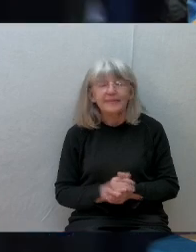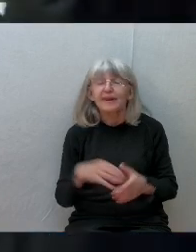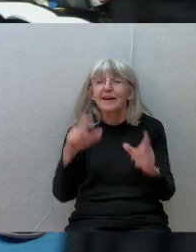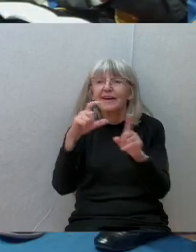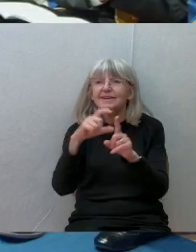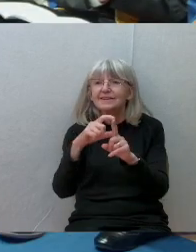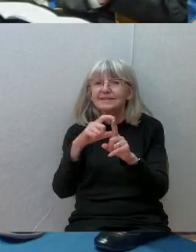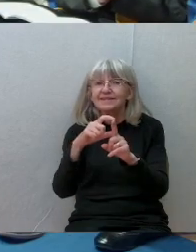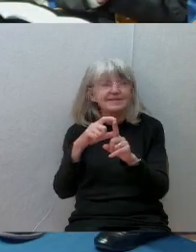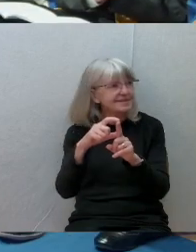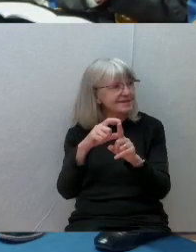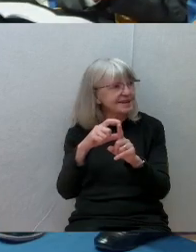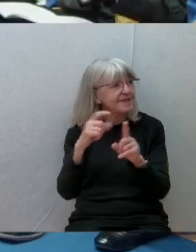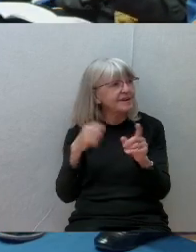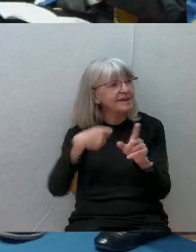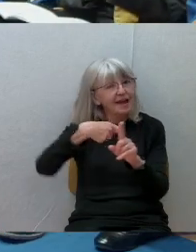David Kay.